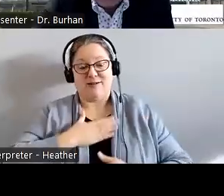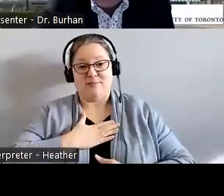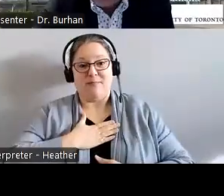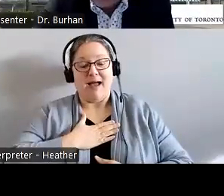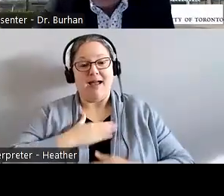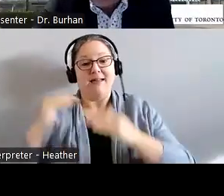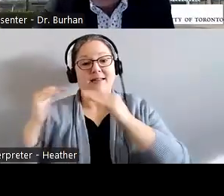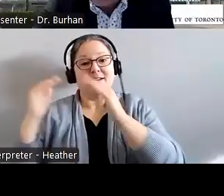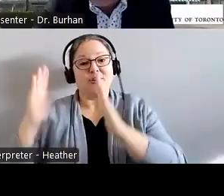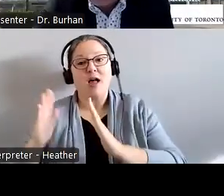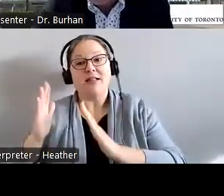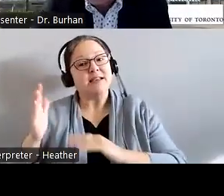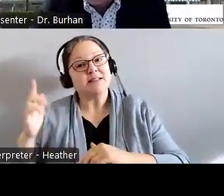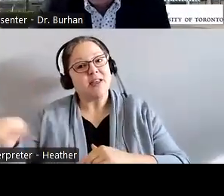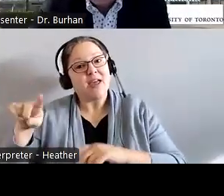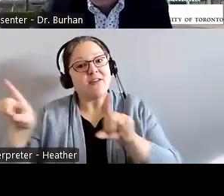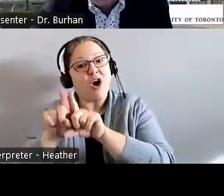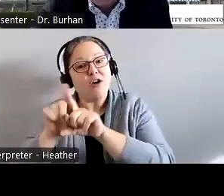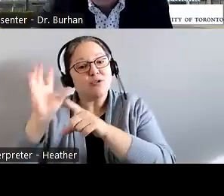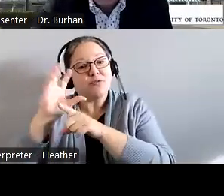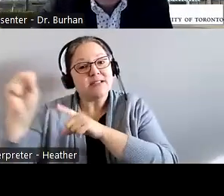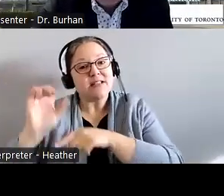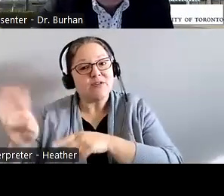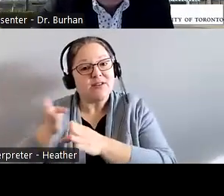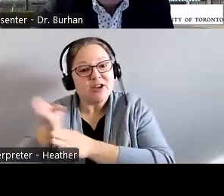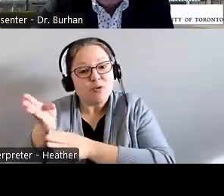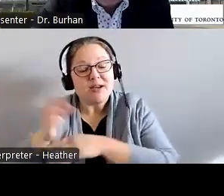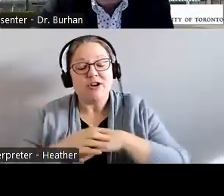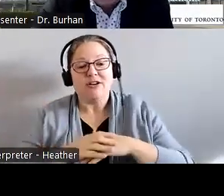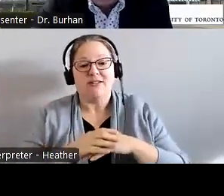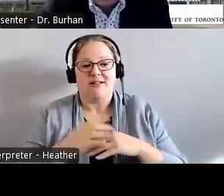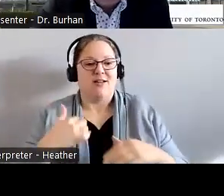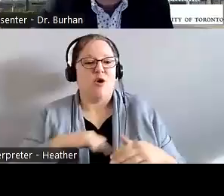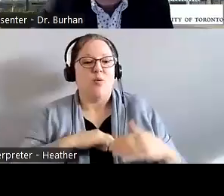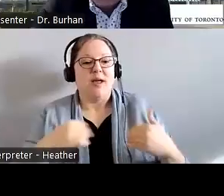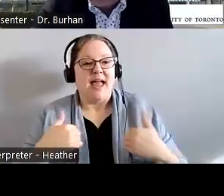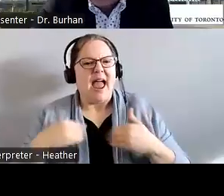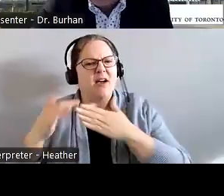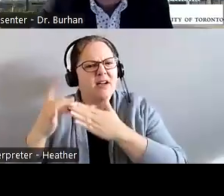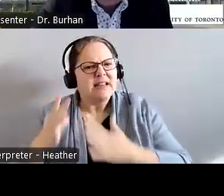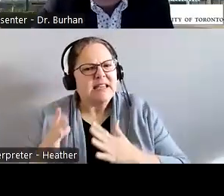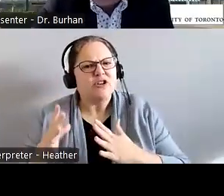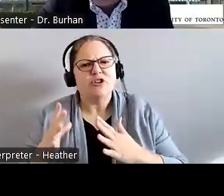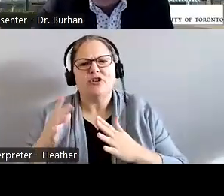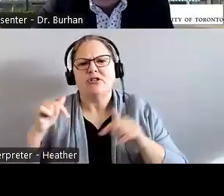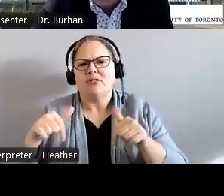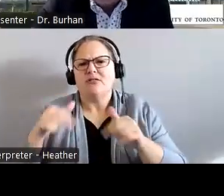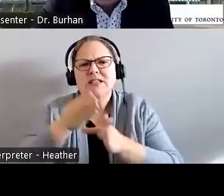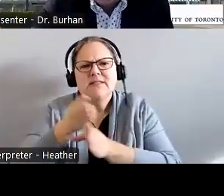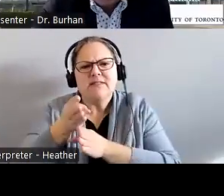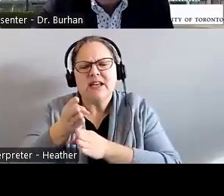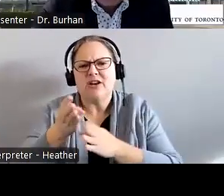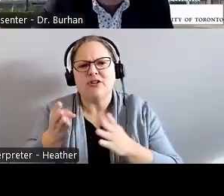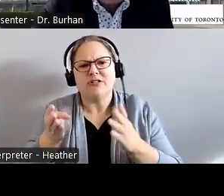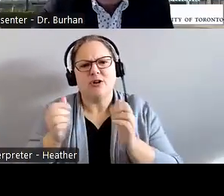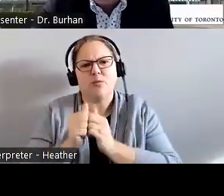who have also excelled, as you mentioned. We have leaders in the field, basically with